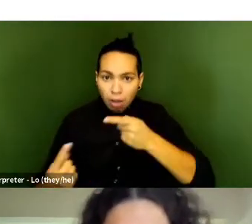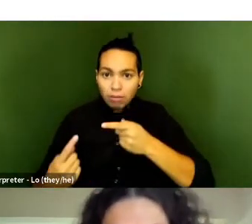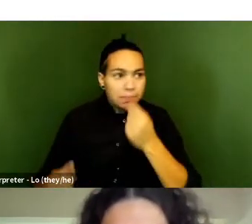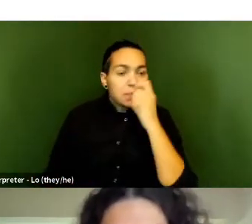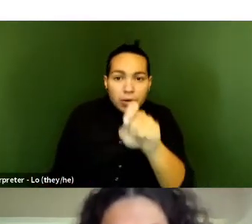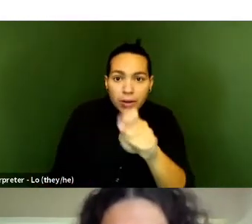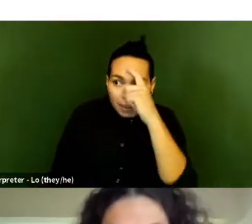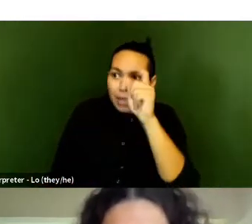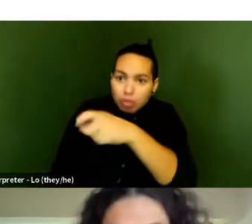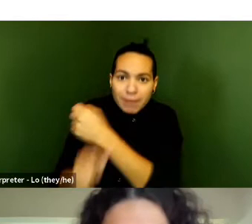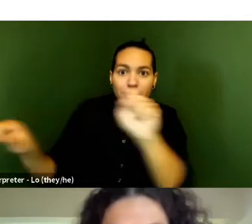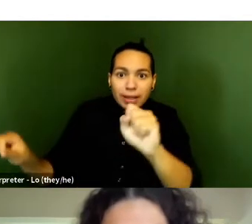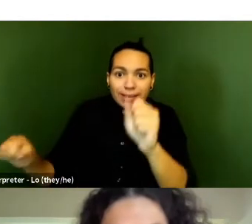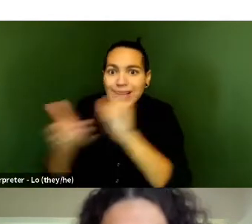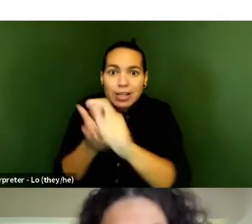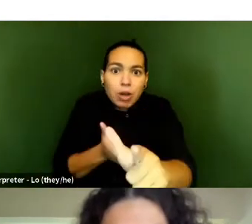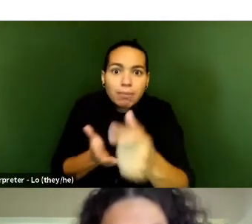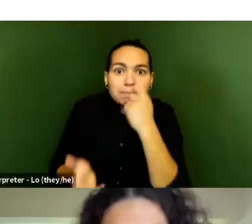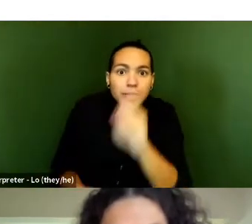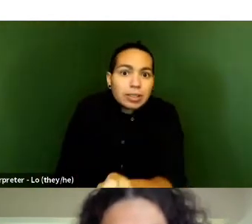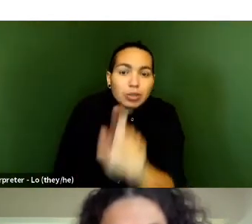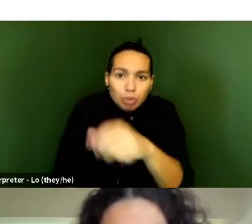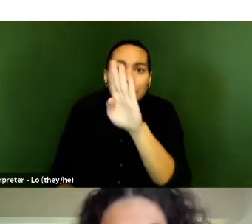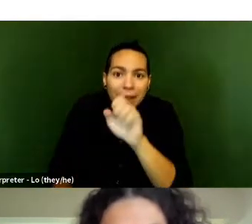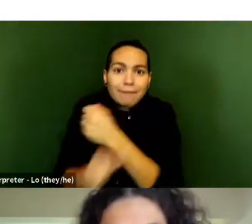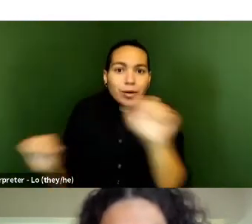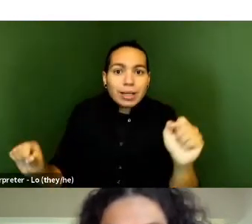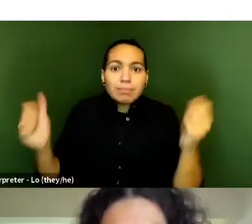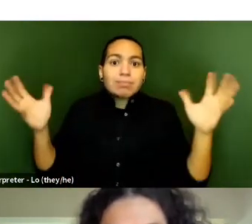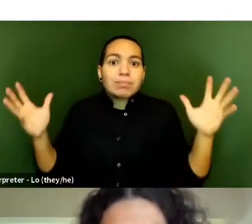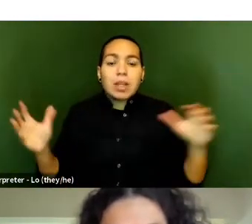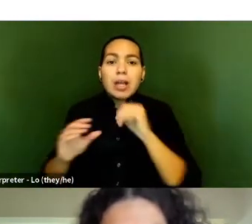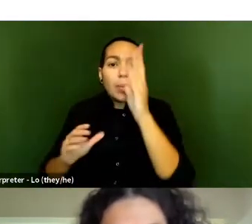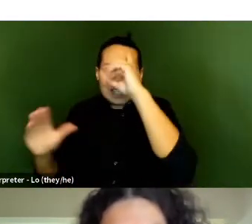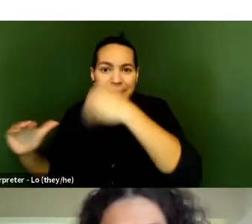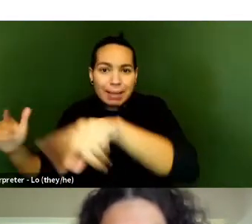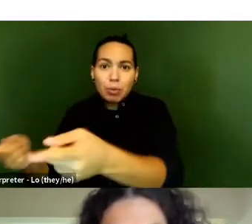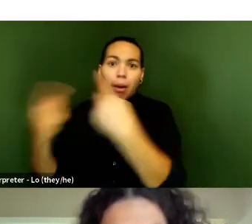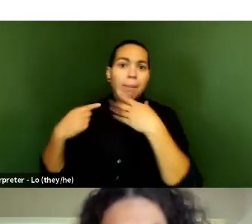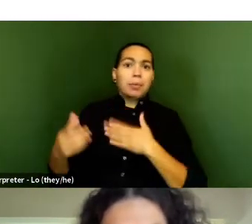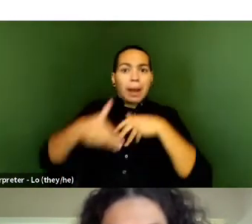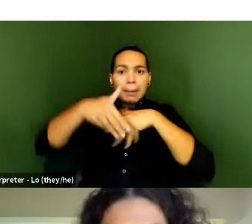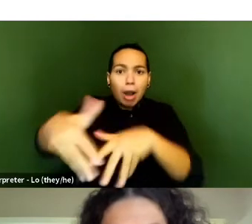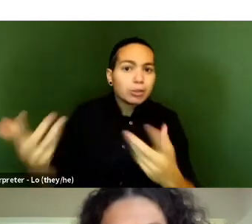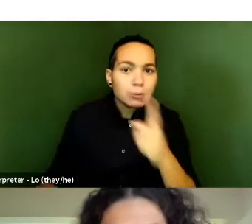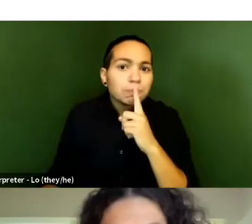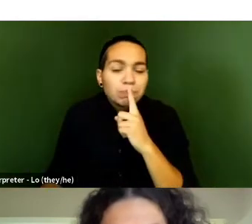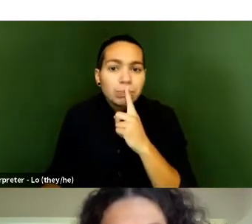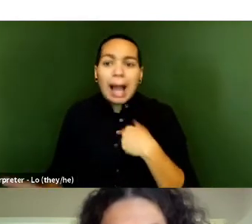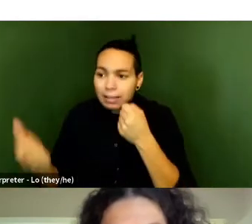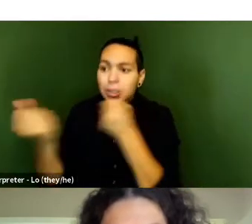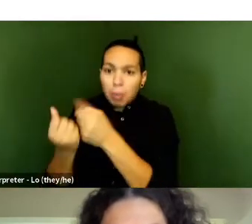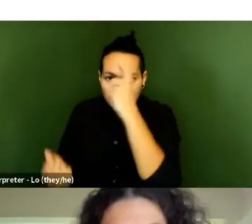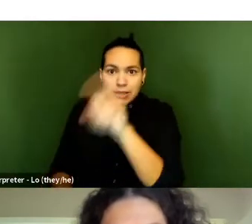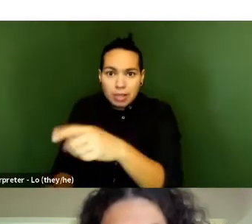Yeah. That's just it. Like people should be free. And so yeah, I hope that that's what people take when